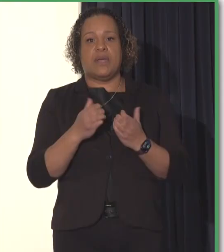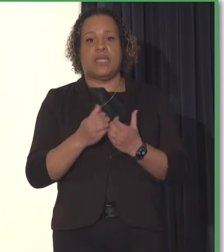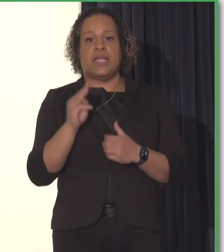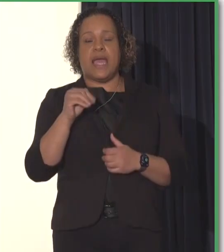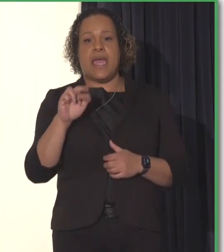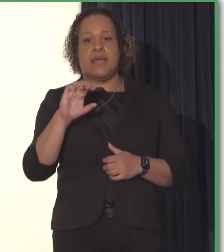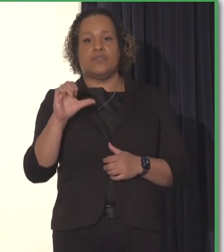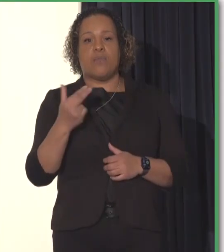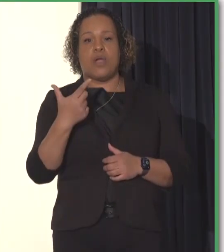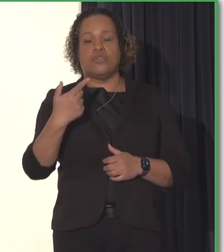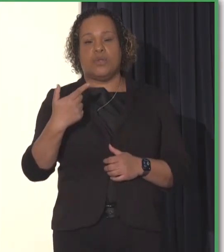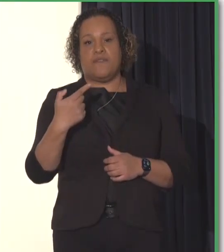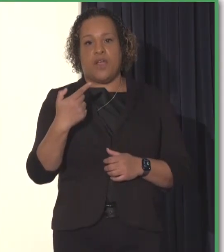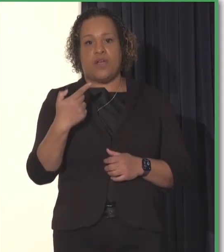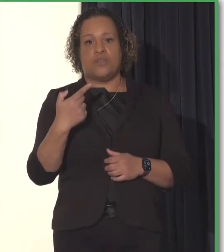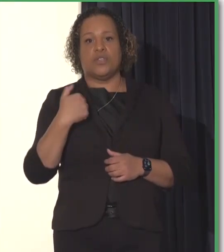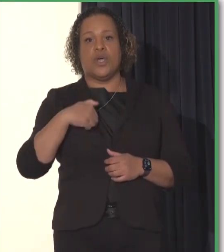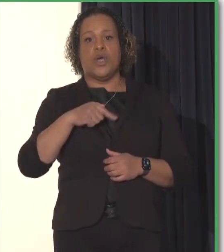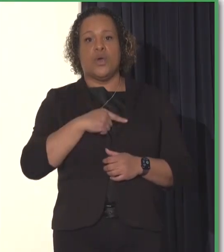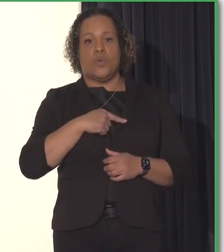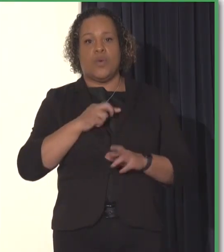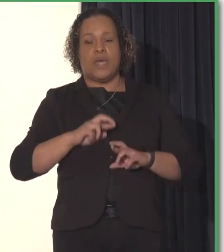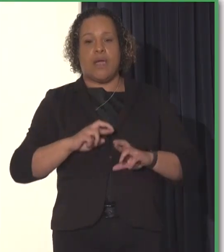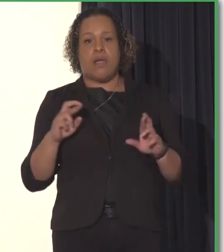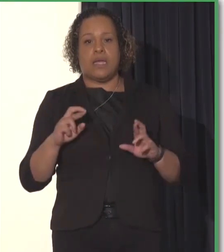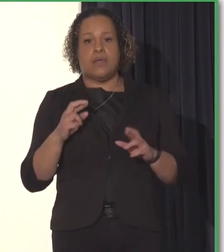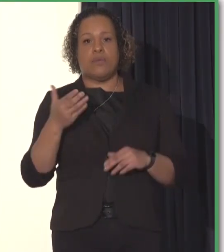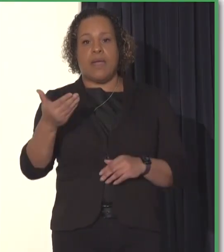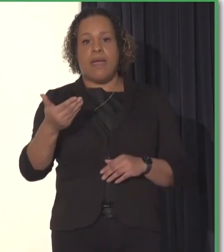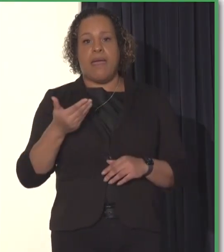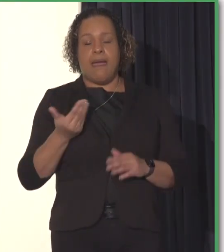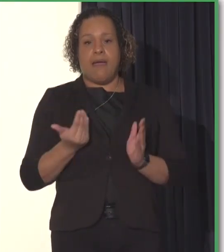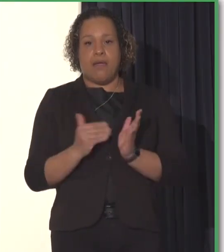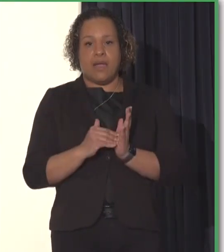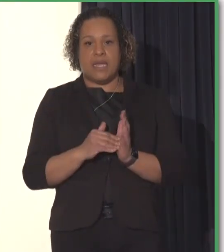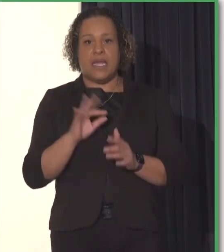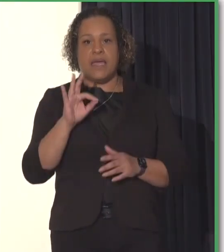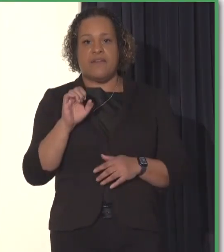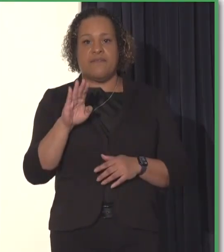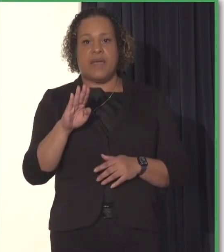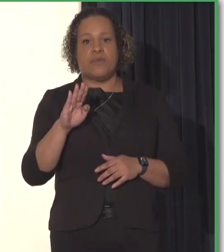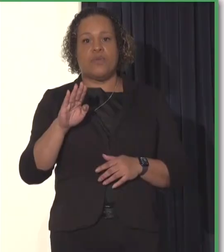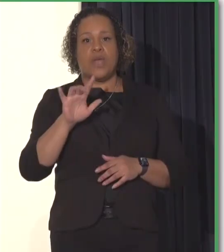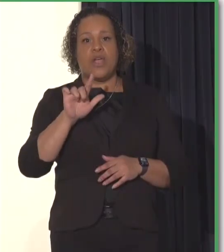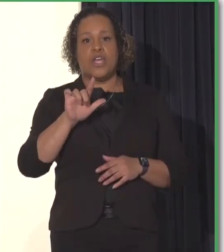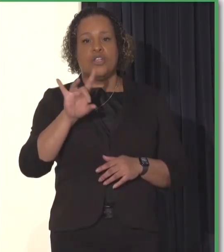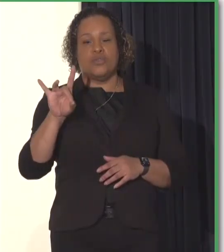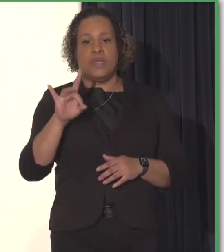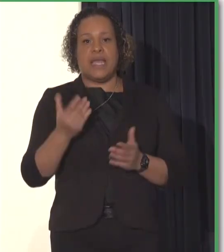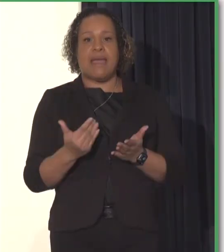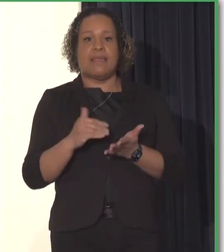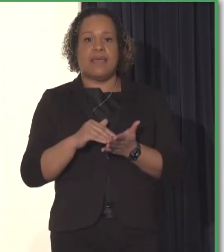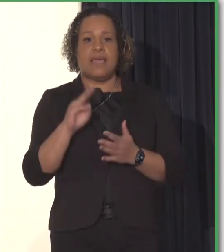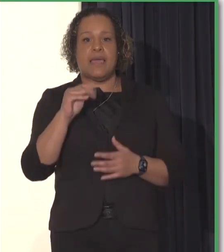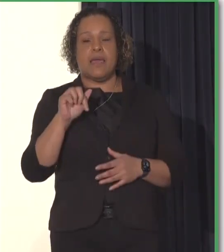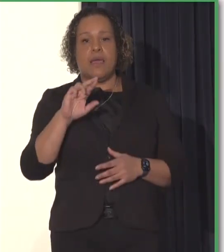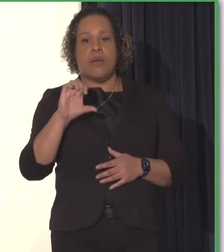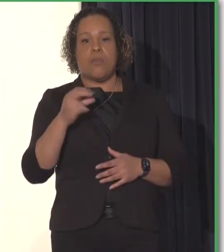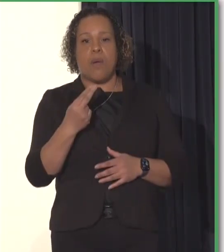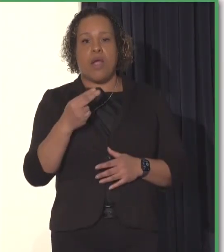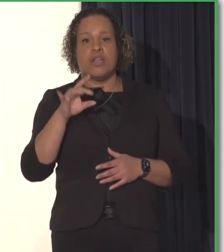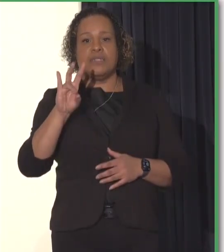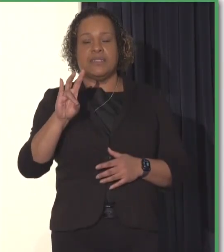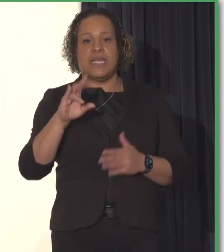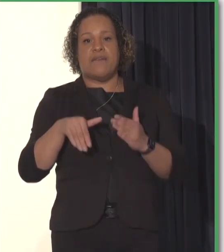the 21st. We are conducting another hiring on February 28th, and then we will have another hiring on March the 7th, and then our